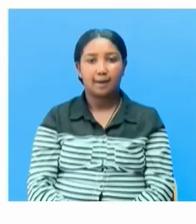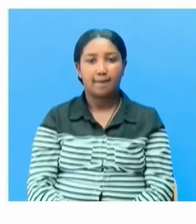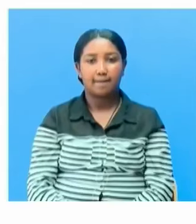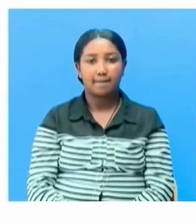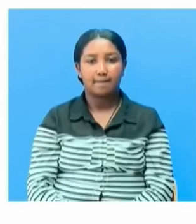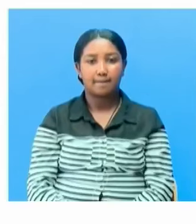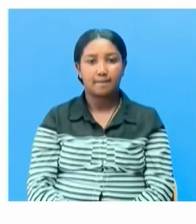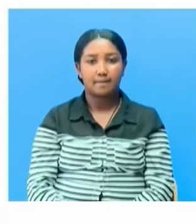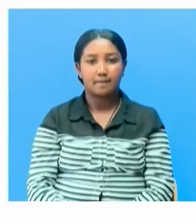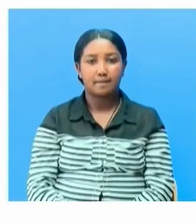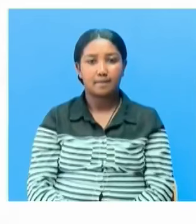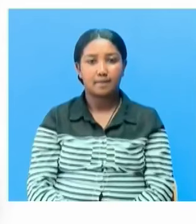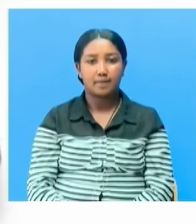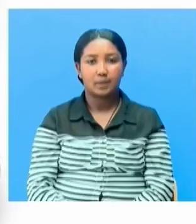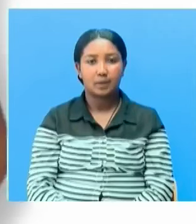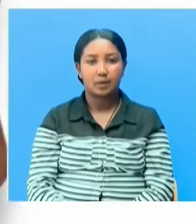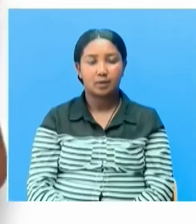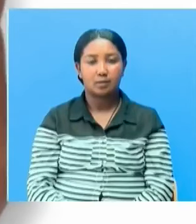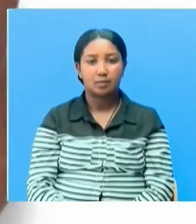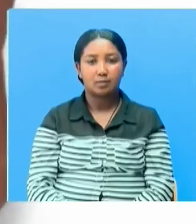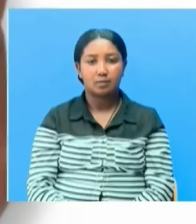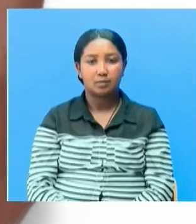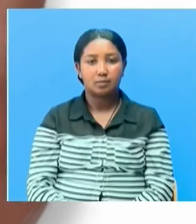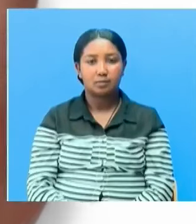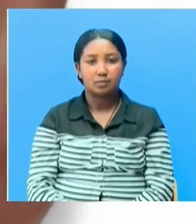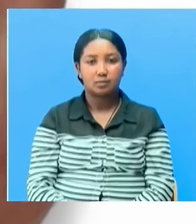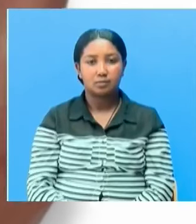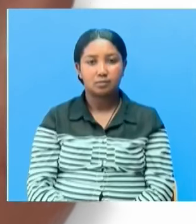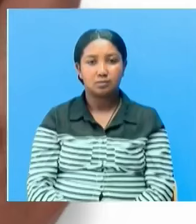Let me give you this one in the bracket.